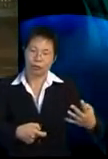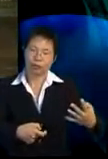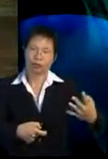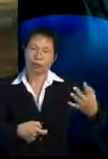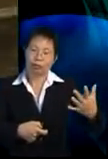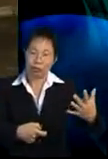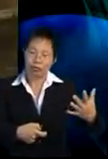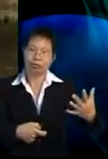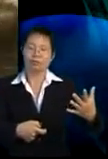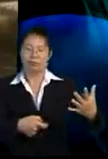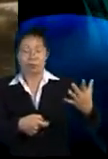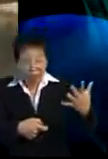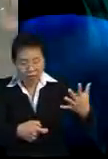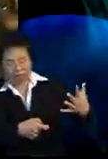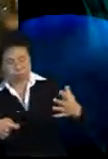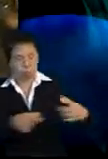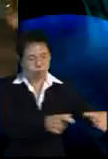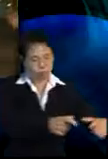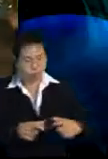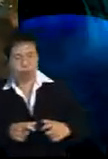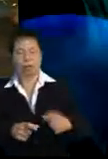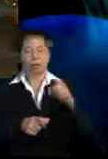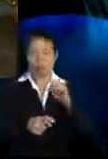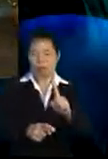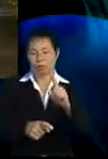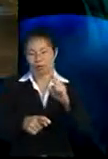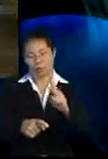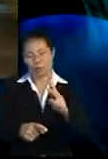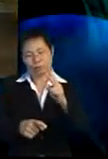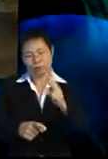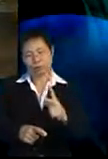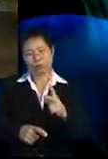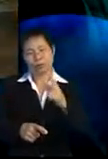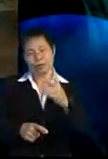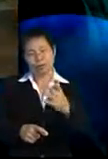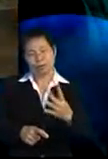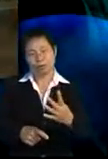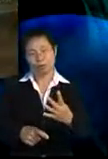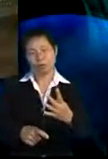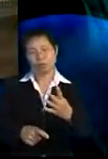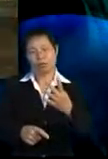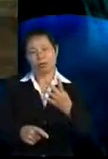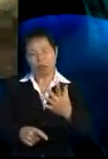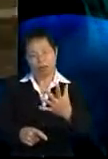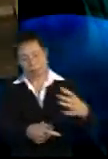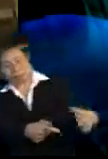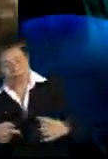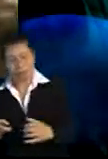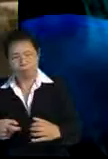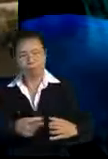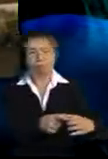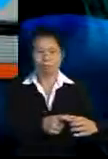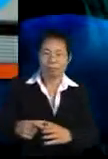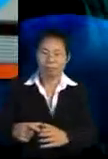4 Newton, 5 Newton. 1 Newton, 2 Newton, 3 Newton, 4 Newton, 5